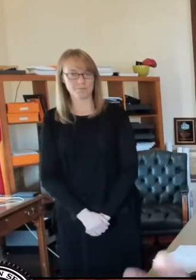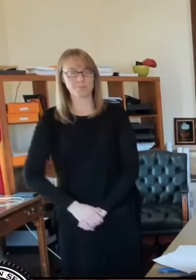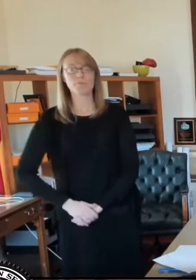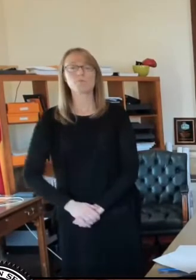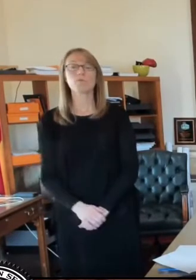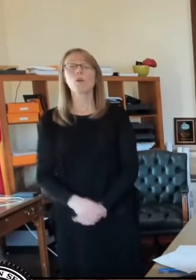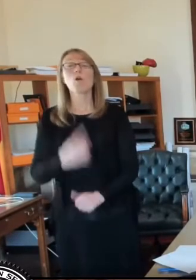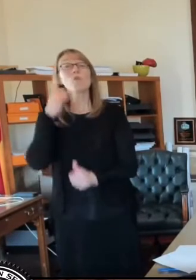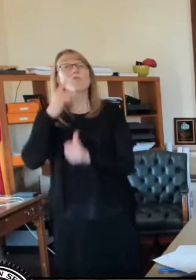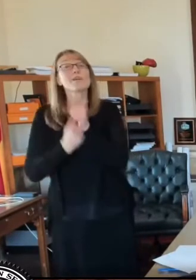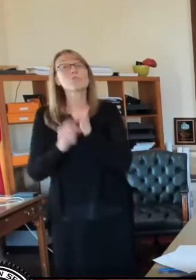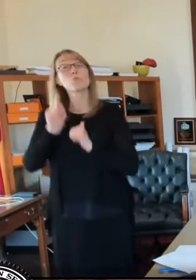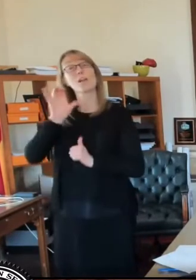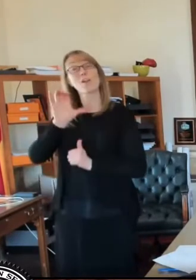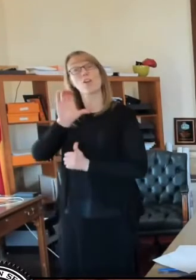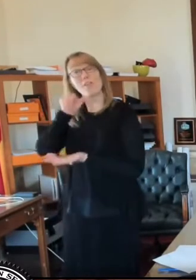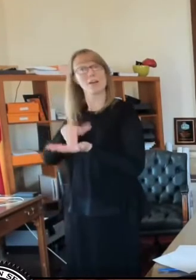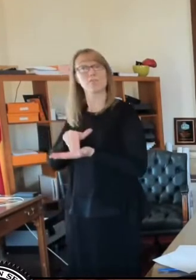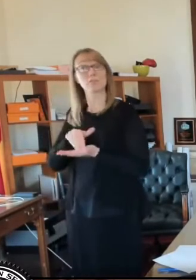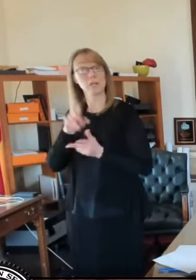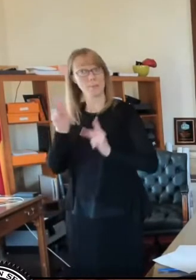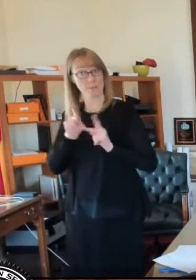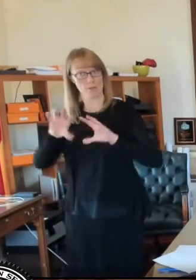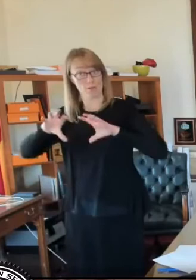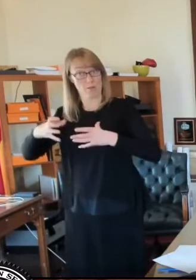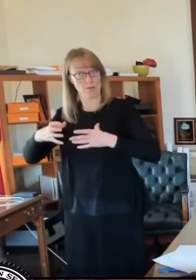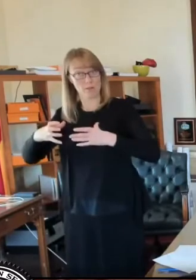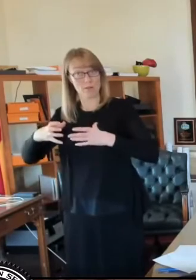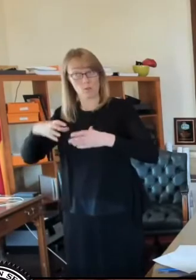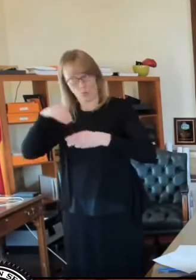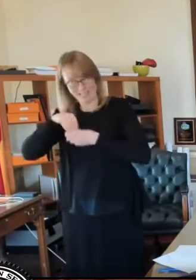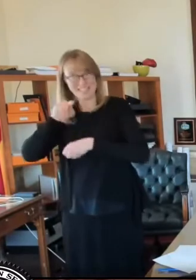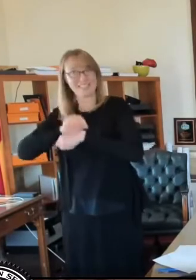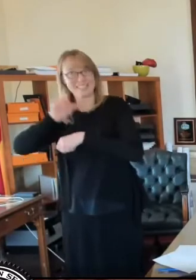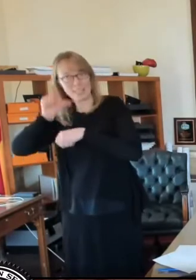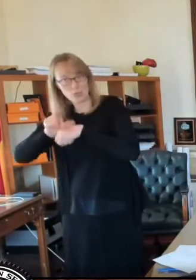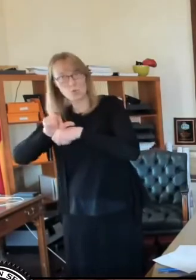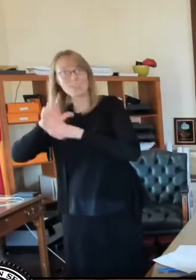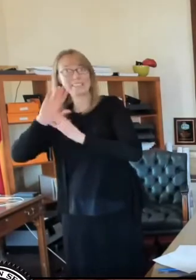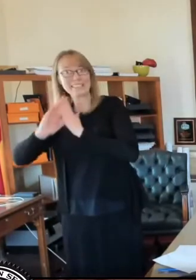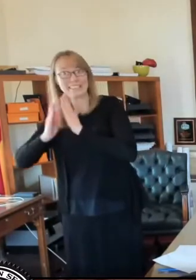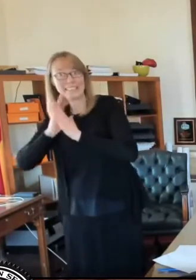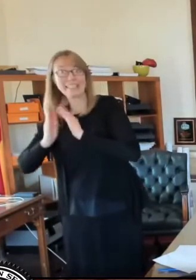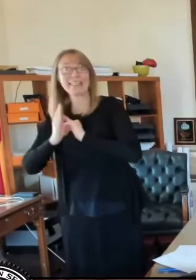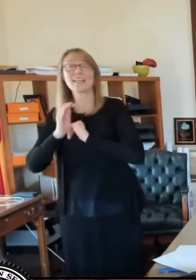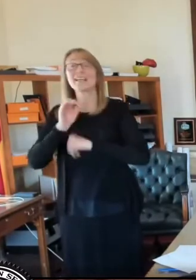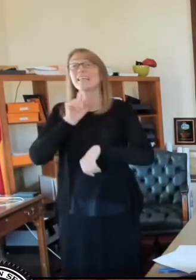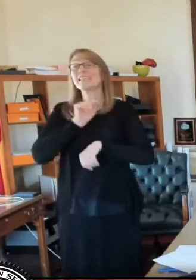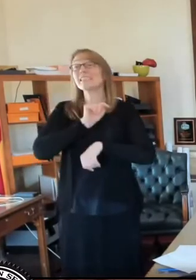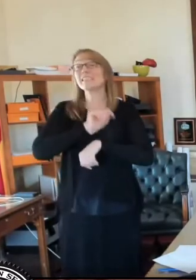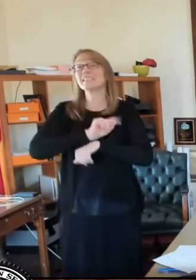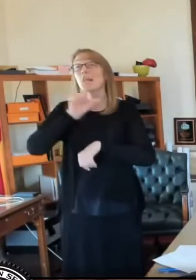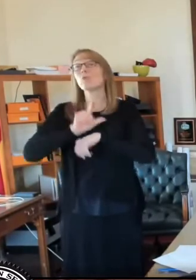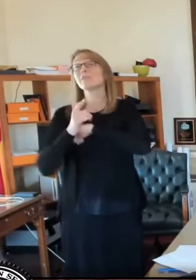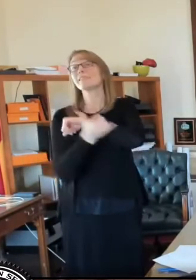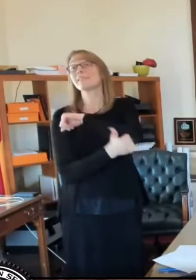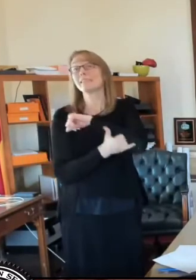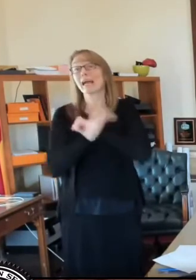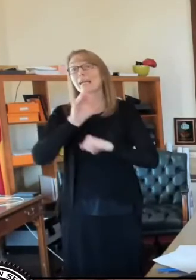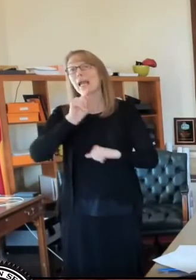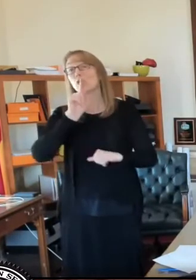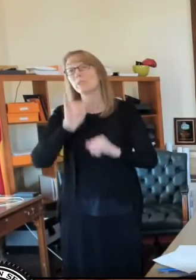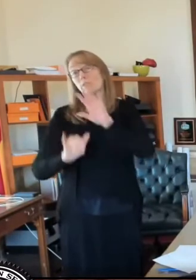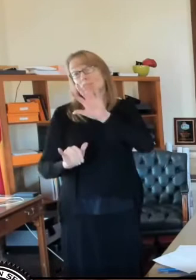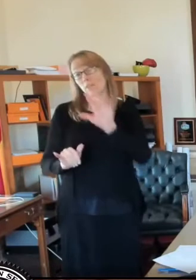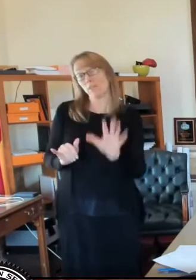for every 100,000 people in the city of St. Louis, St. Louis County, in the region, for every 100,000 people,